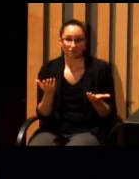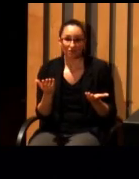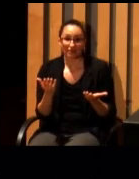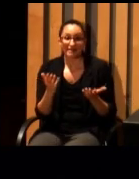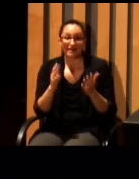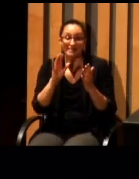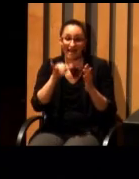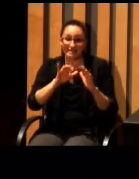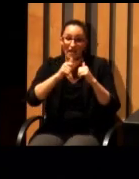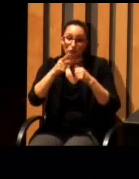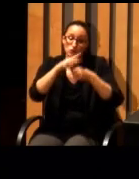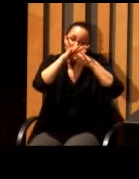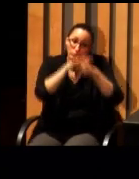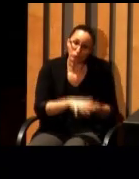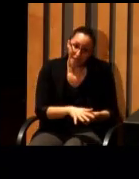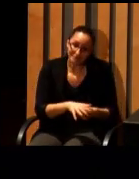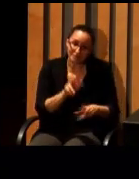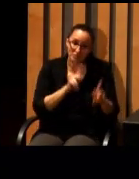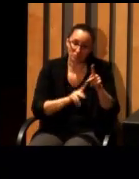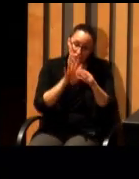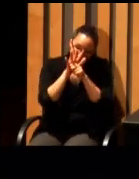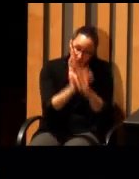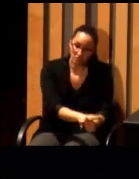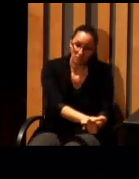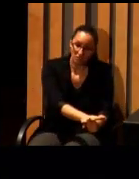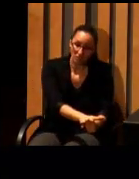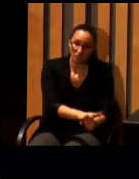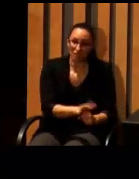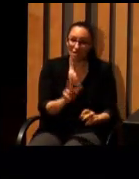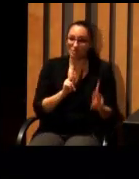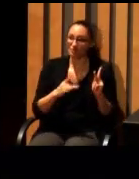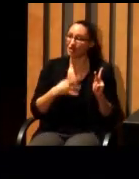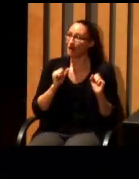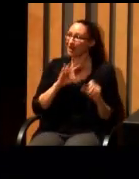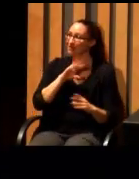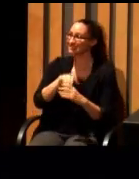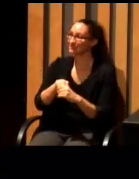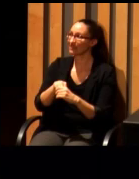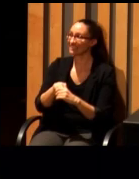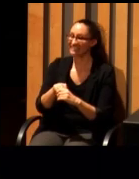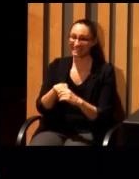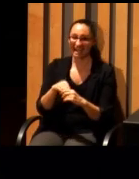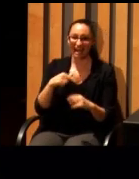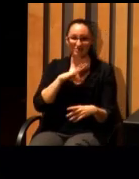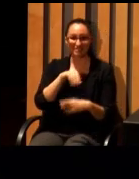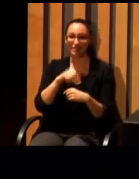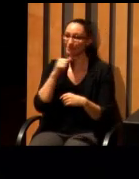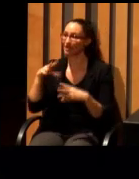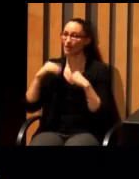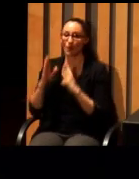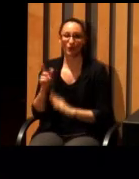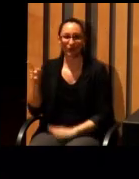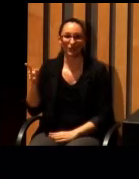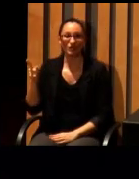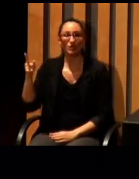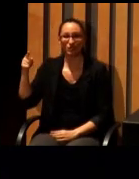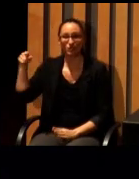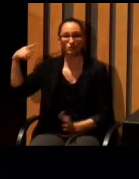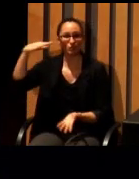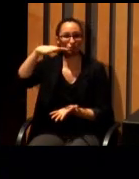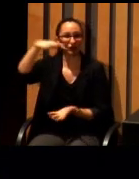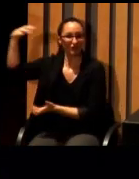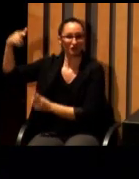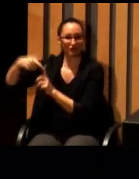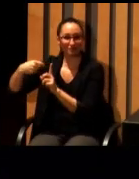that they feel good because they're able to participate at a lesser level and make somebody at the top a whole lot of money. For